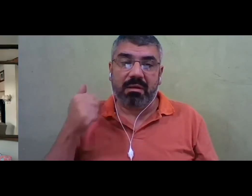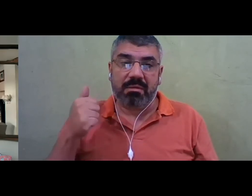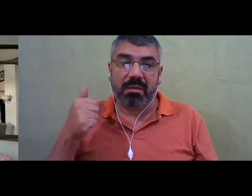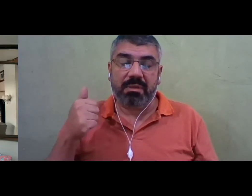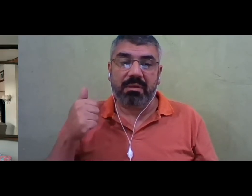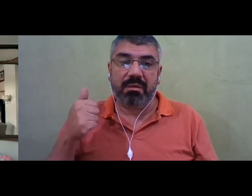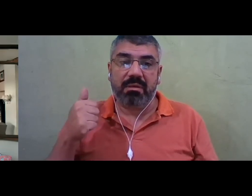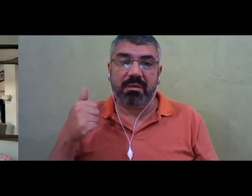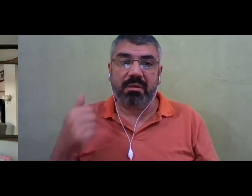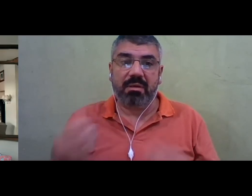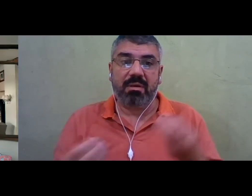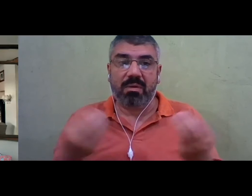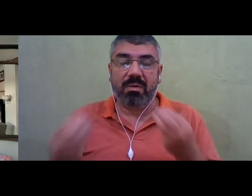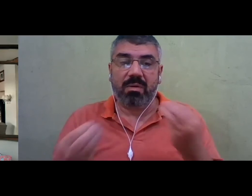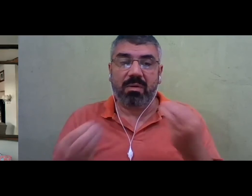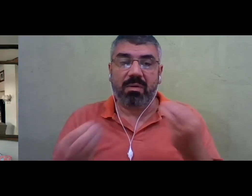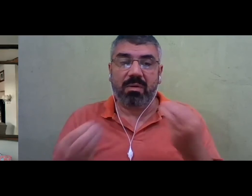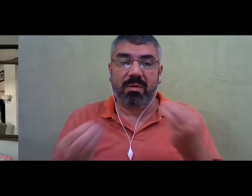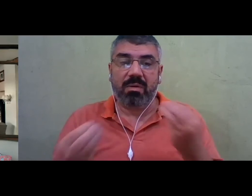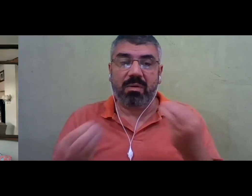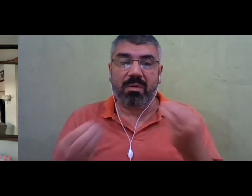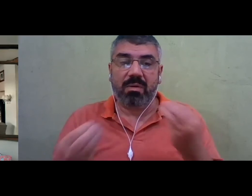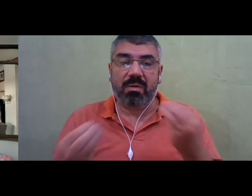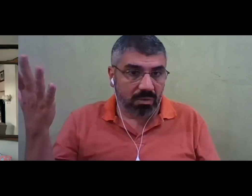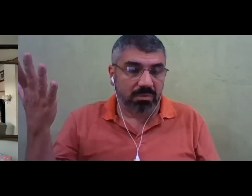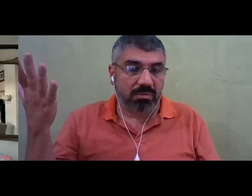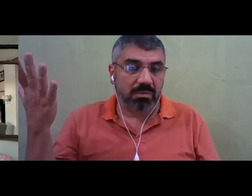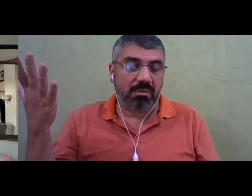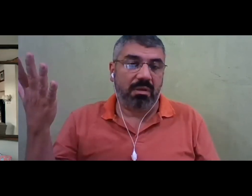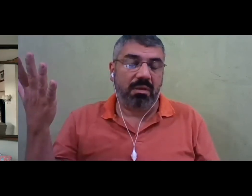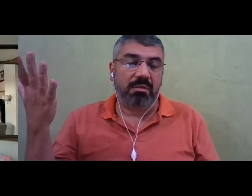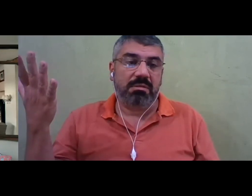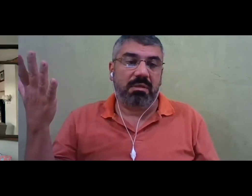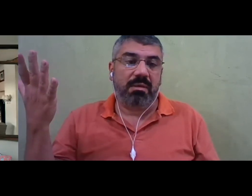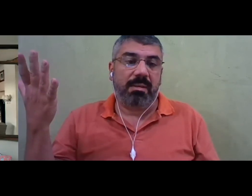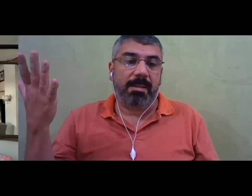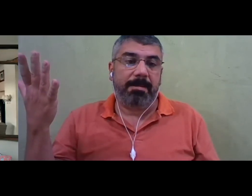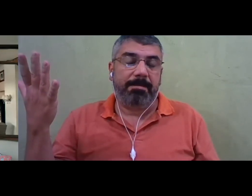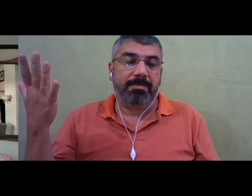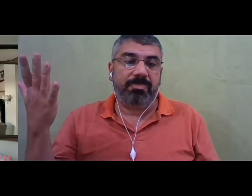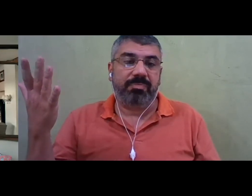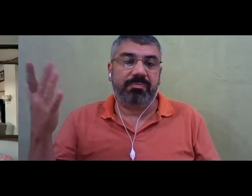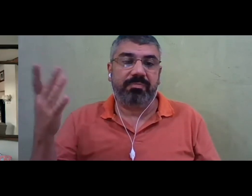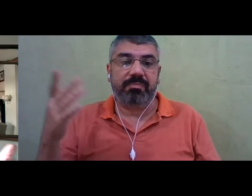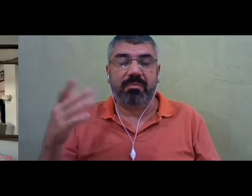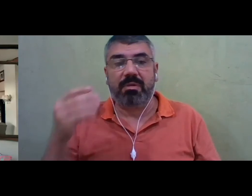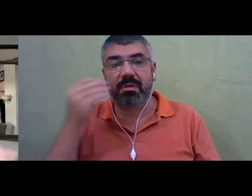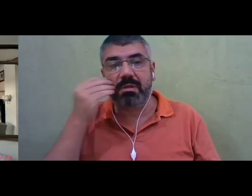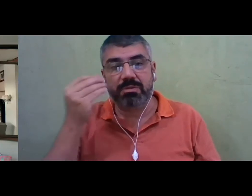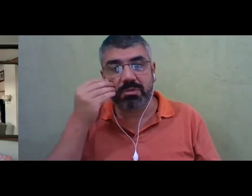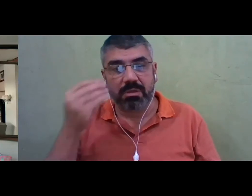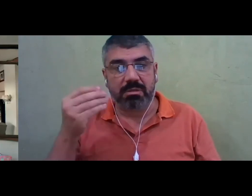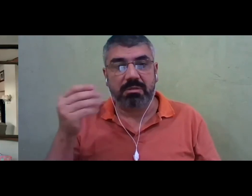history, you say what happened in these different and how the world was changed. Once the ground has